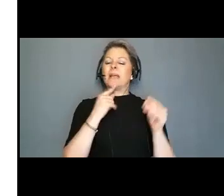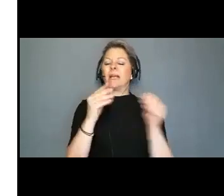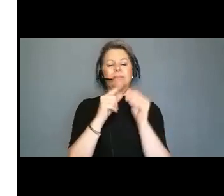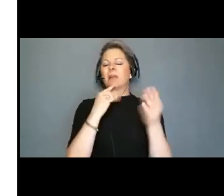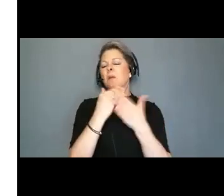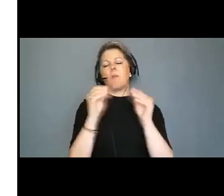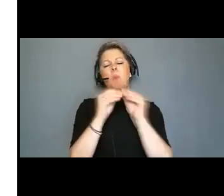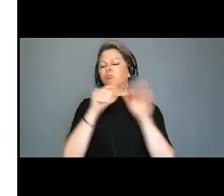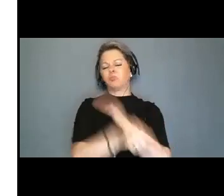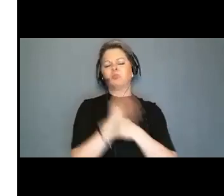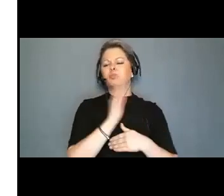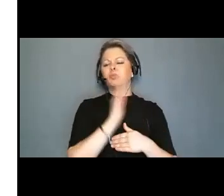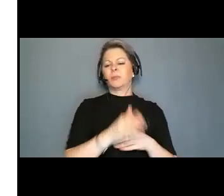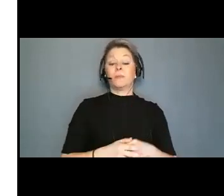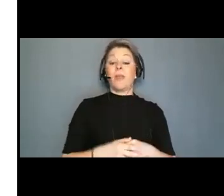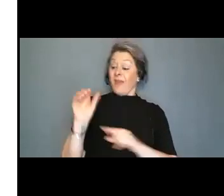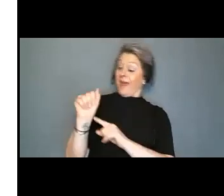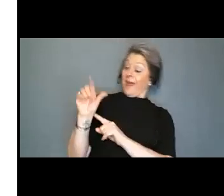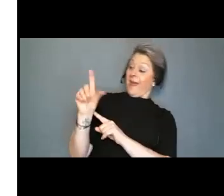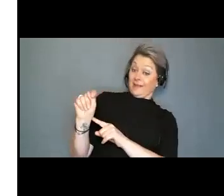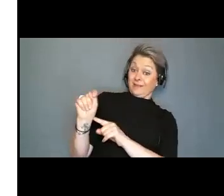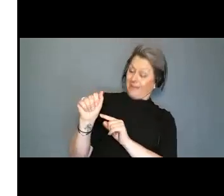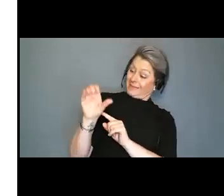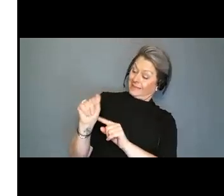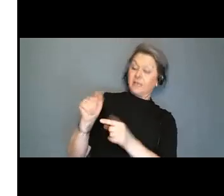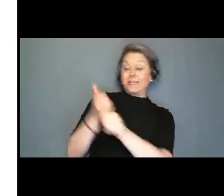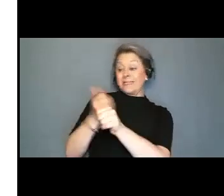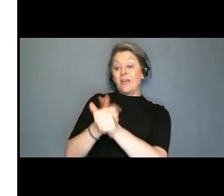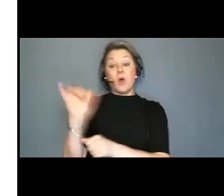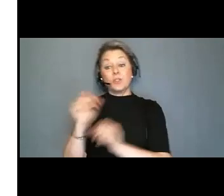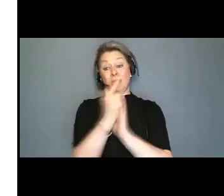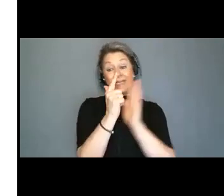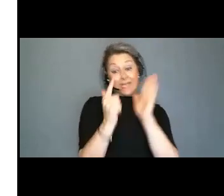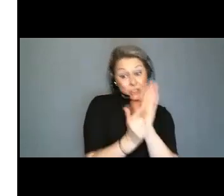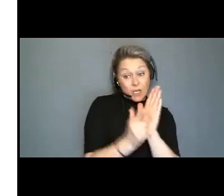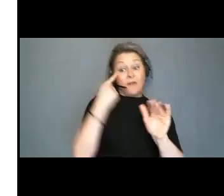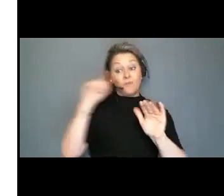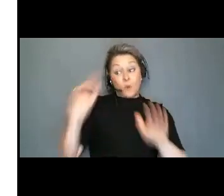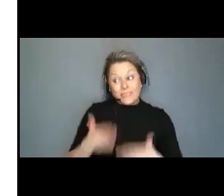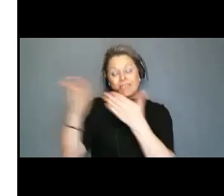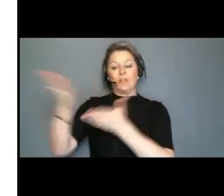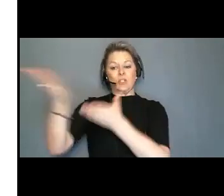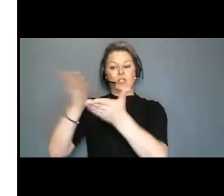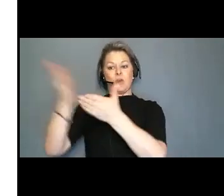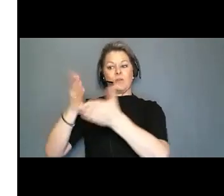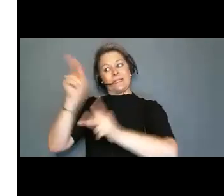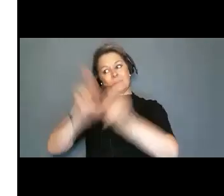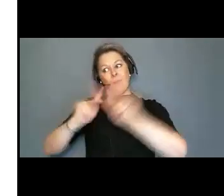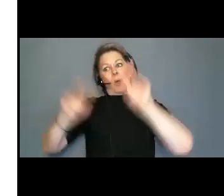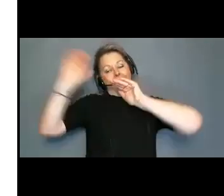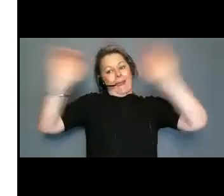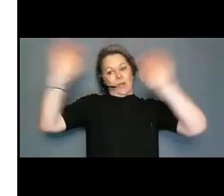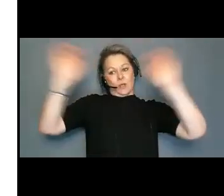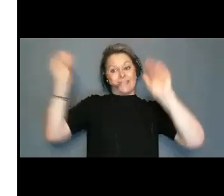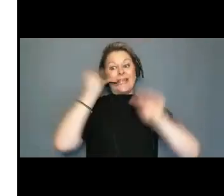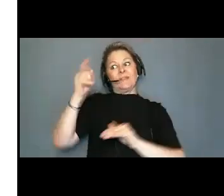through. The Act is also the legislative authority for the delivery of services to adults in need of protective intervention. So that